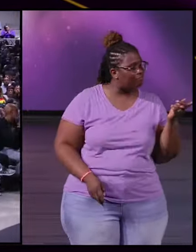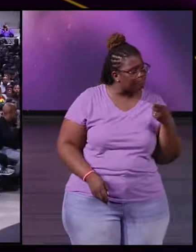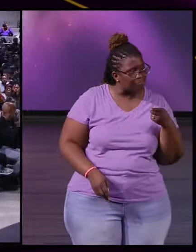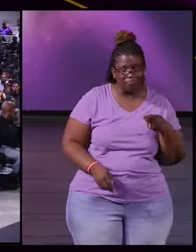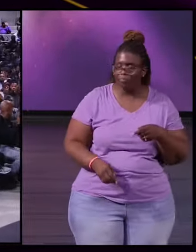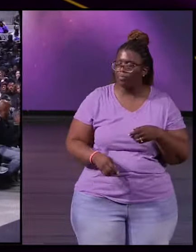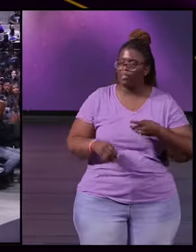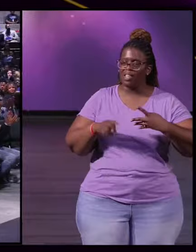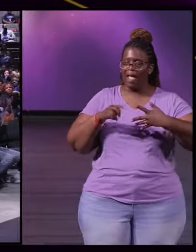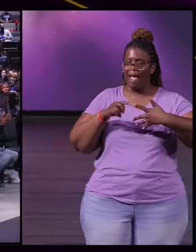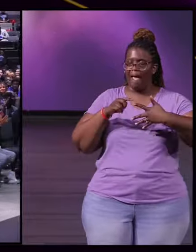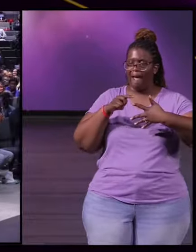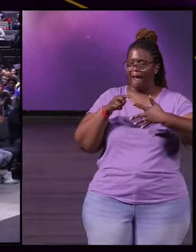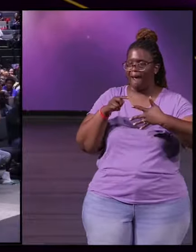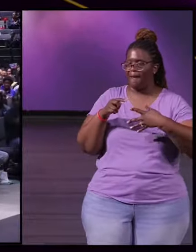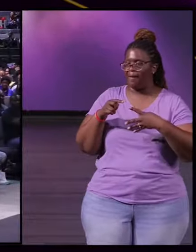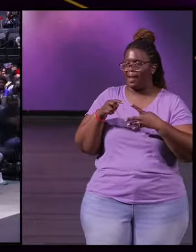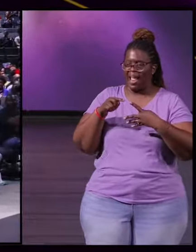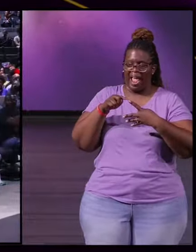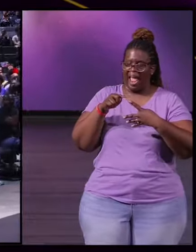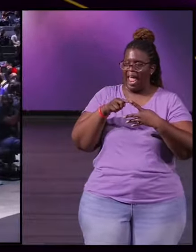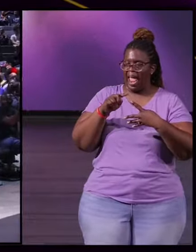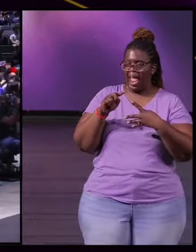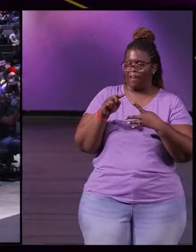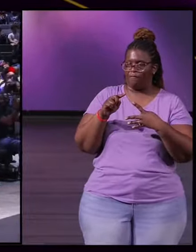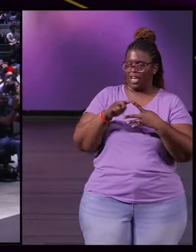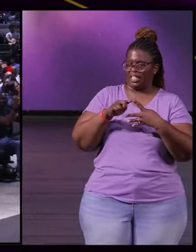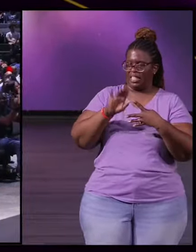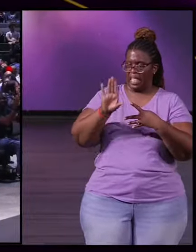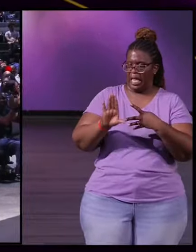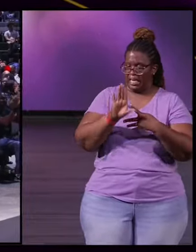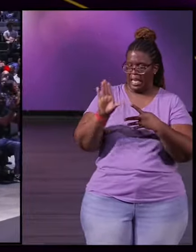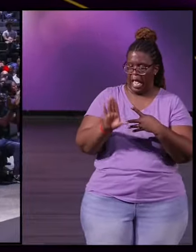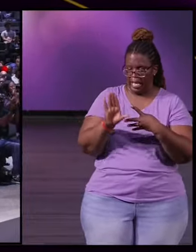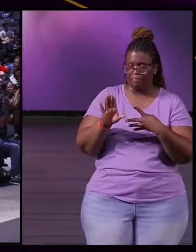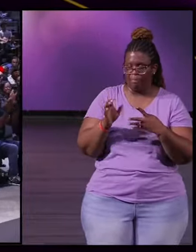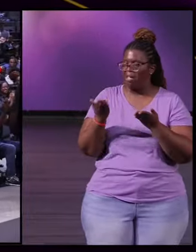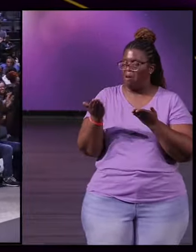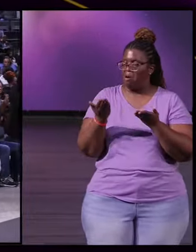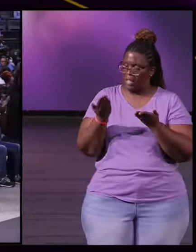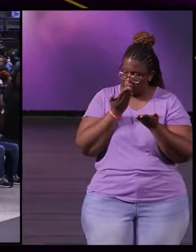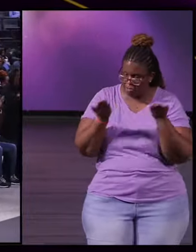first Sunday. We appreciate the work that y'all do. Thank you so very much.